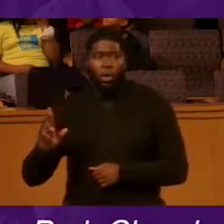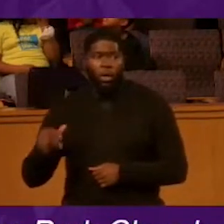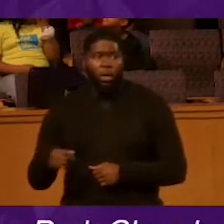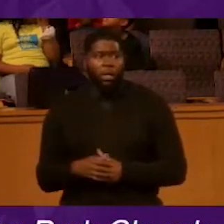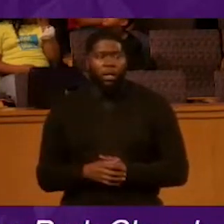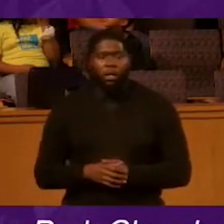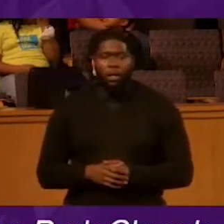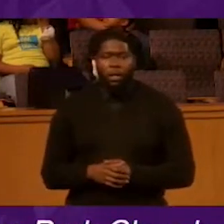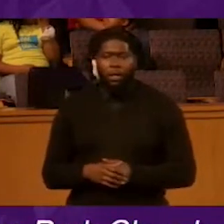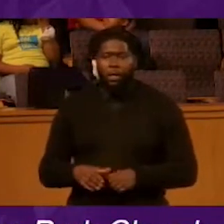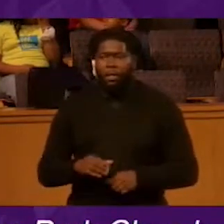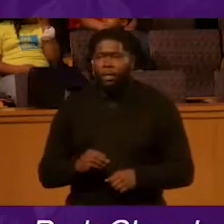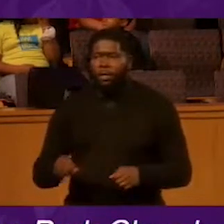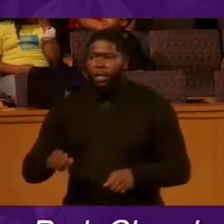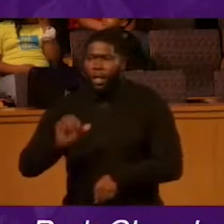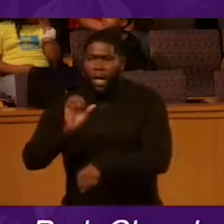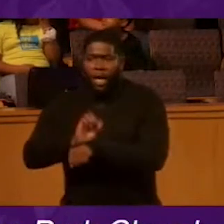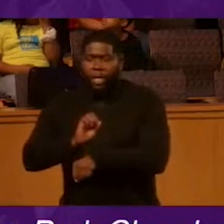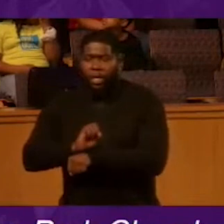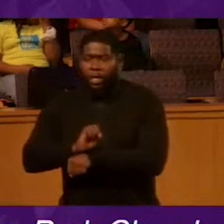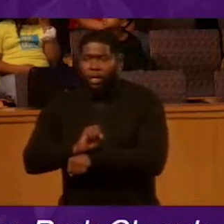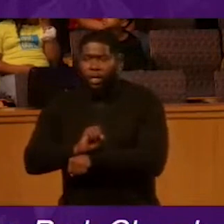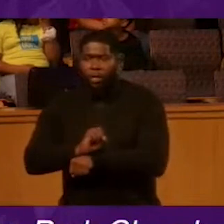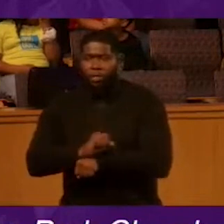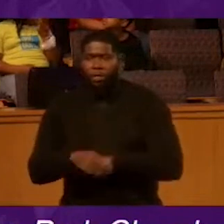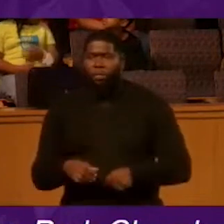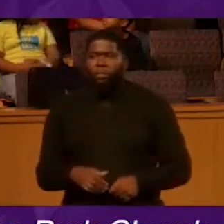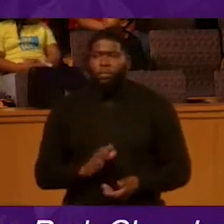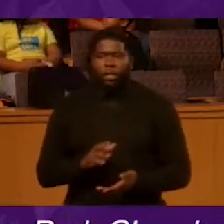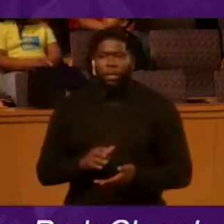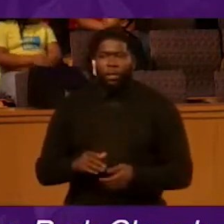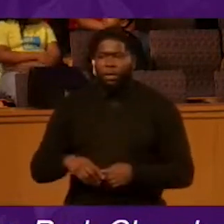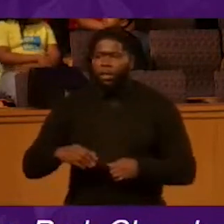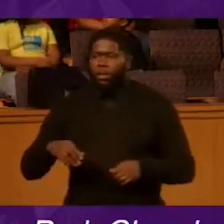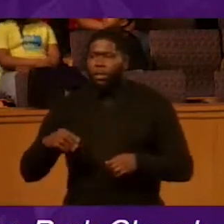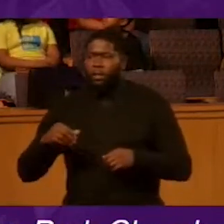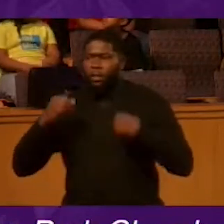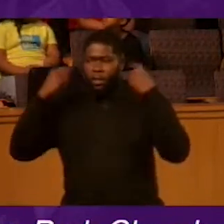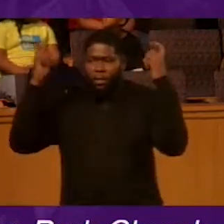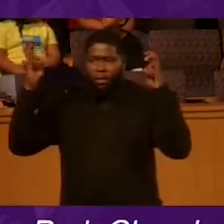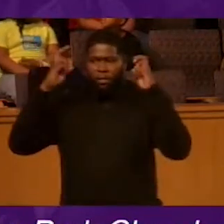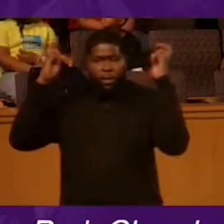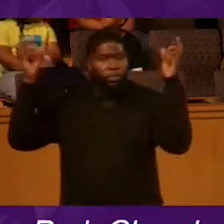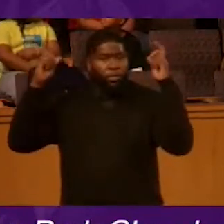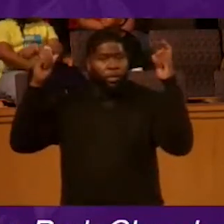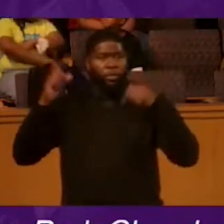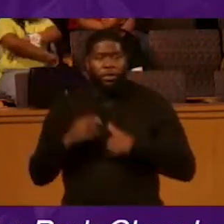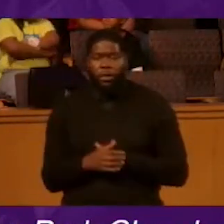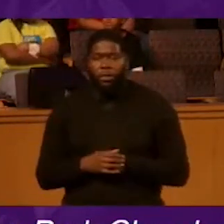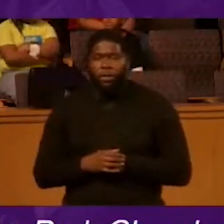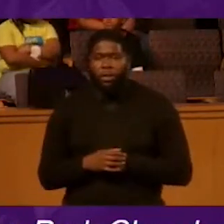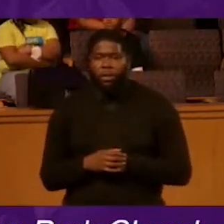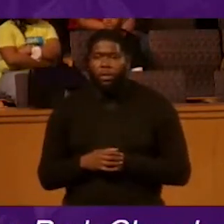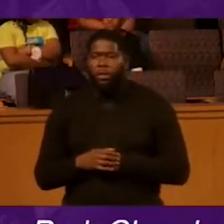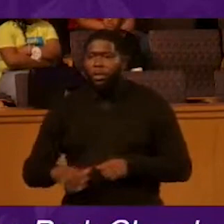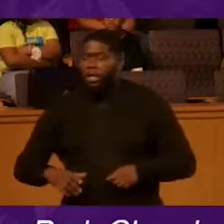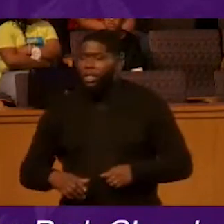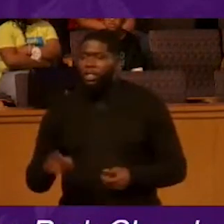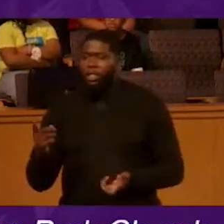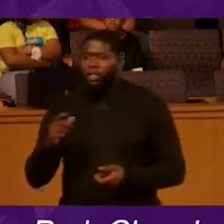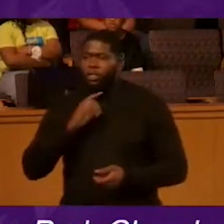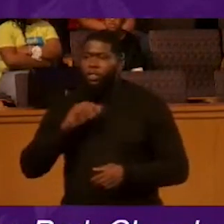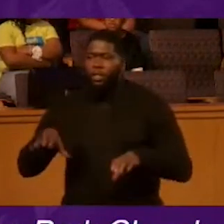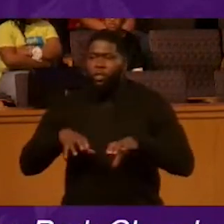work at the Sundance Film Festival. And I had one of those mama moments that, like, wow. She's really doing the